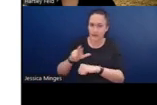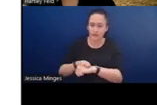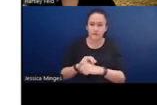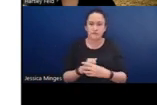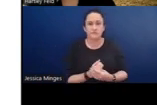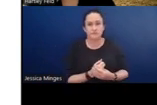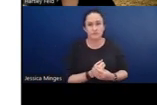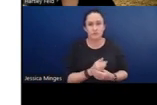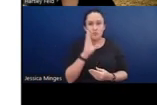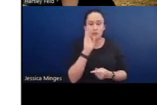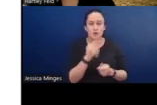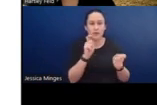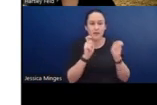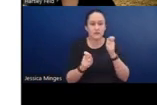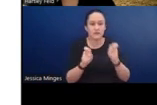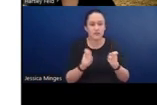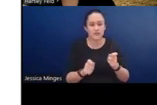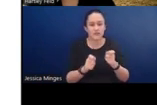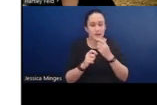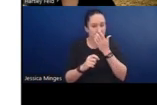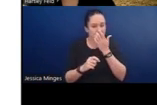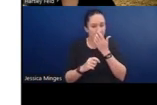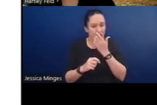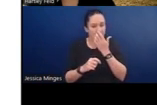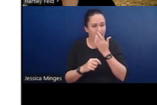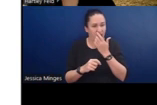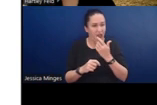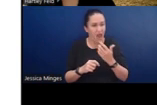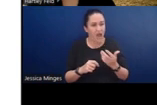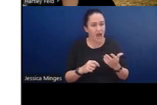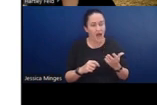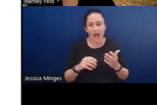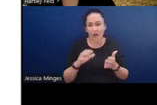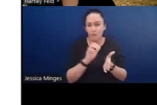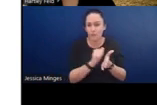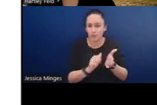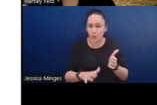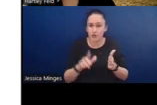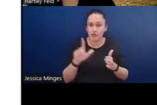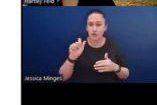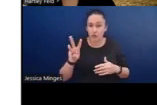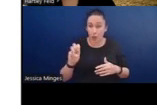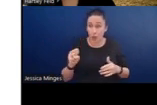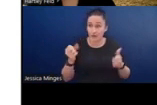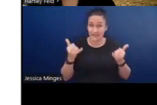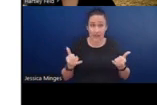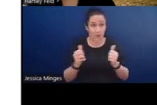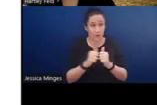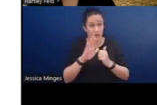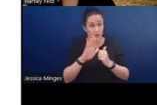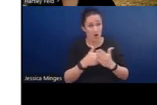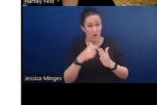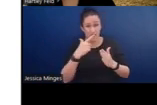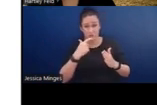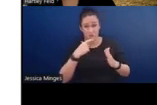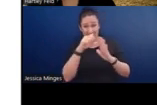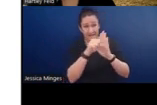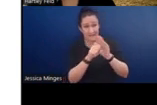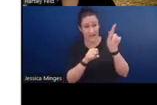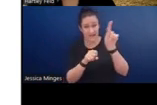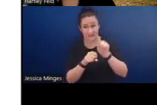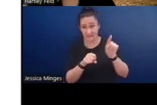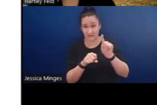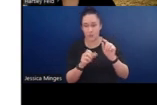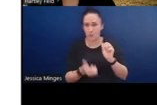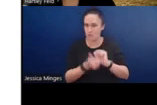that changing the abortion laws in all of the states here that are highlighted in red with the most restrictive